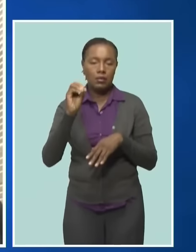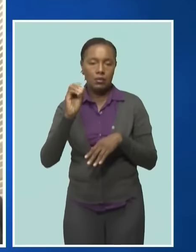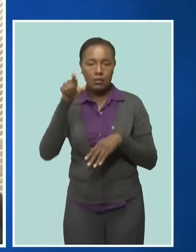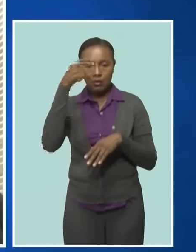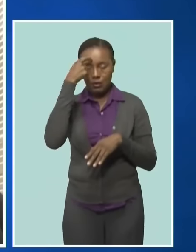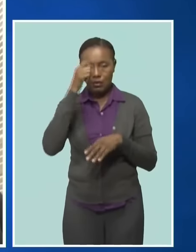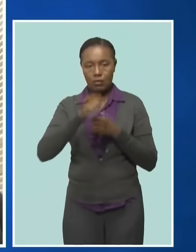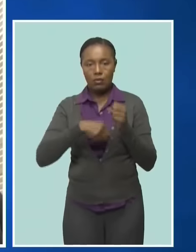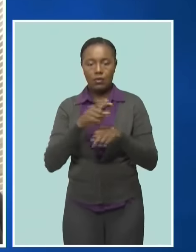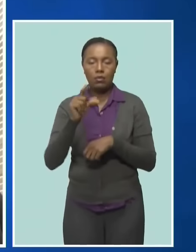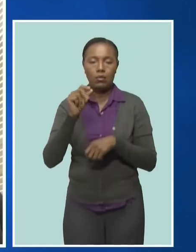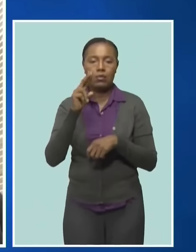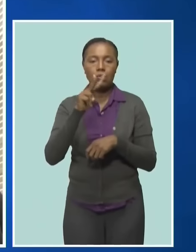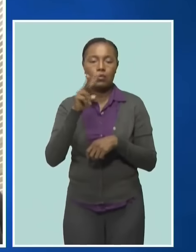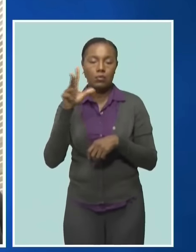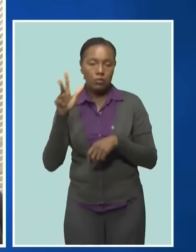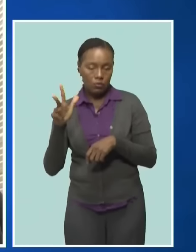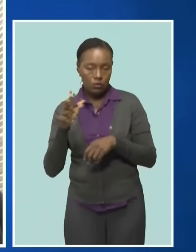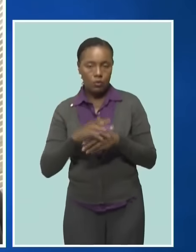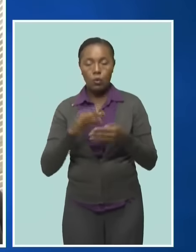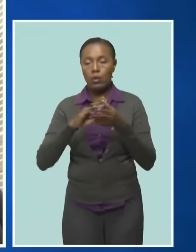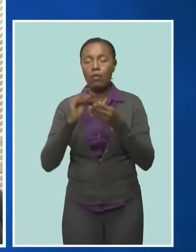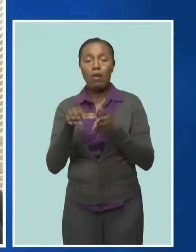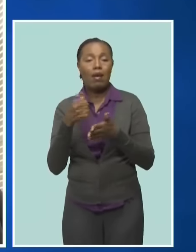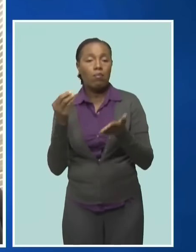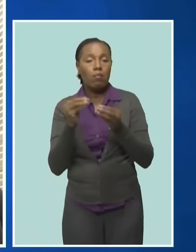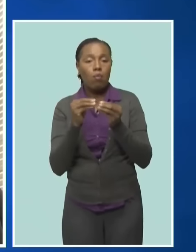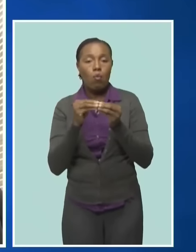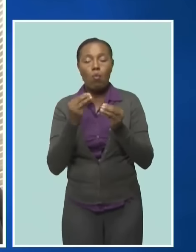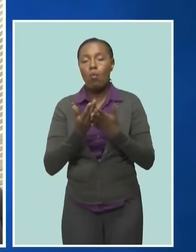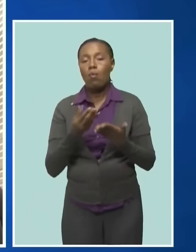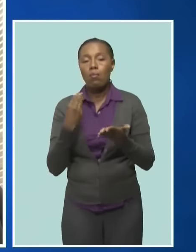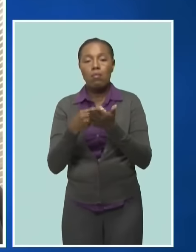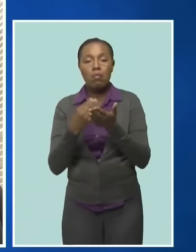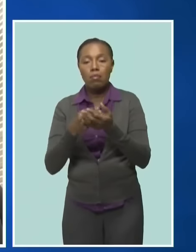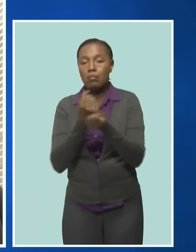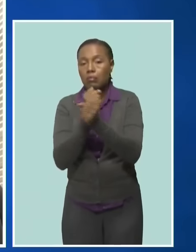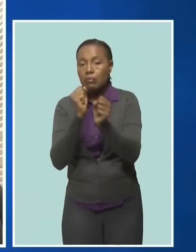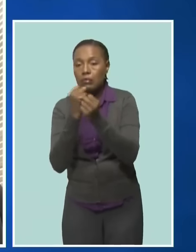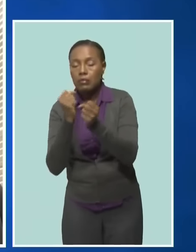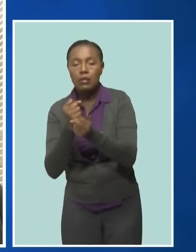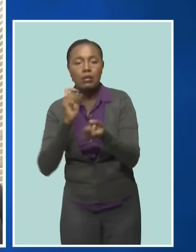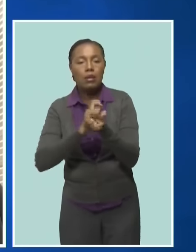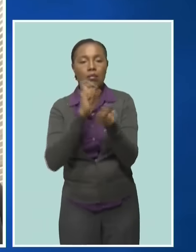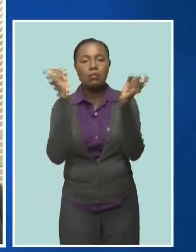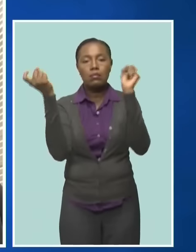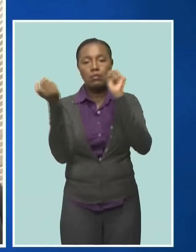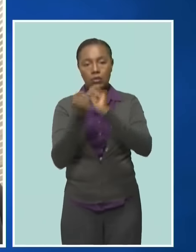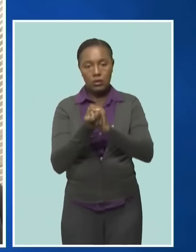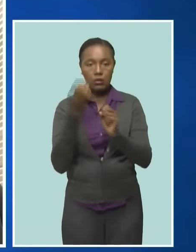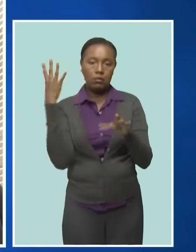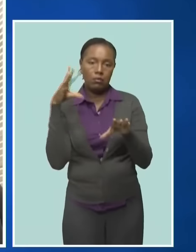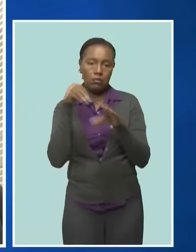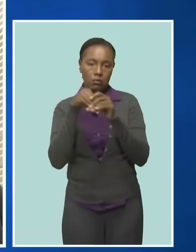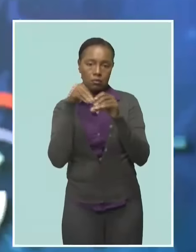mutual fund investors, if you have excess savings, now is an excellent time to convert those savings to